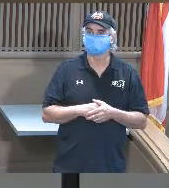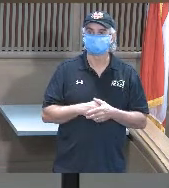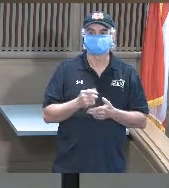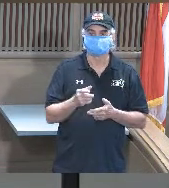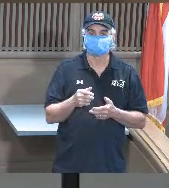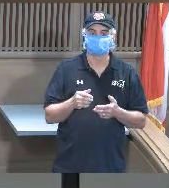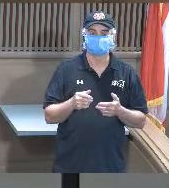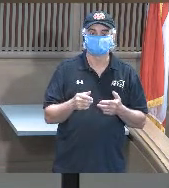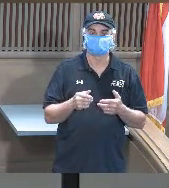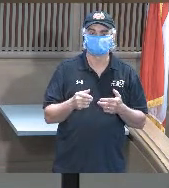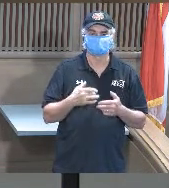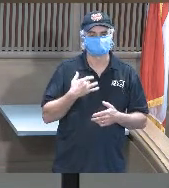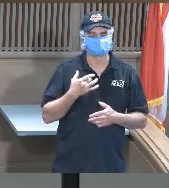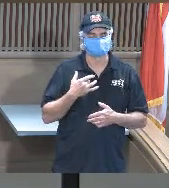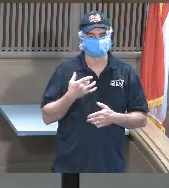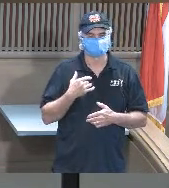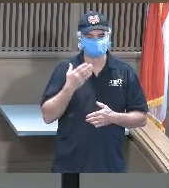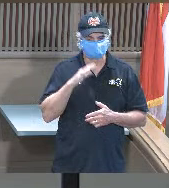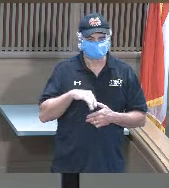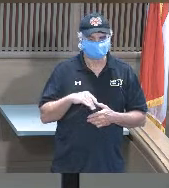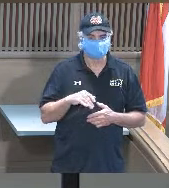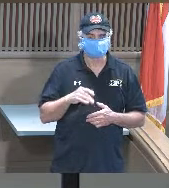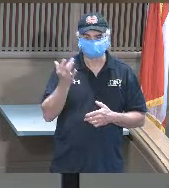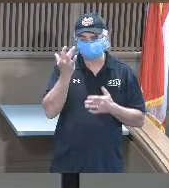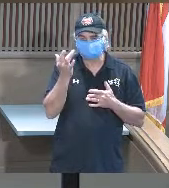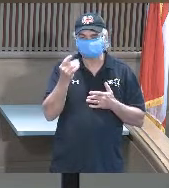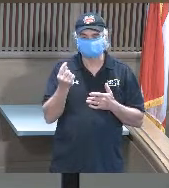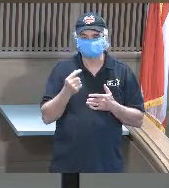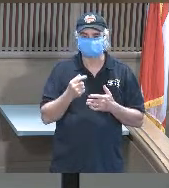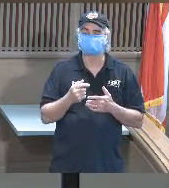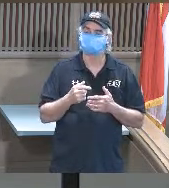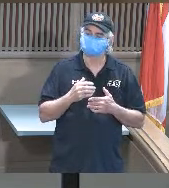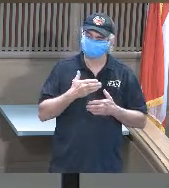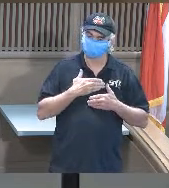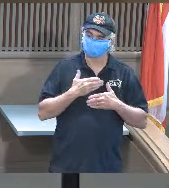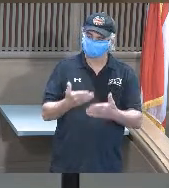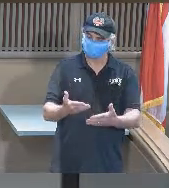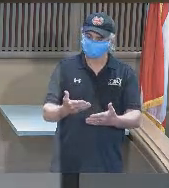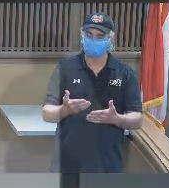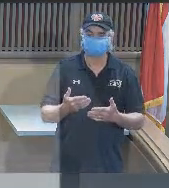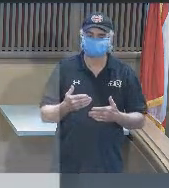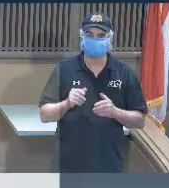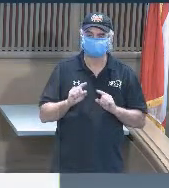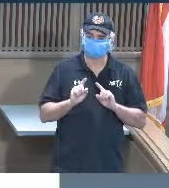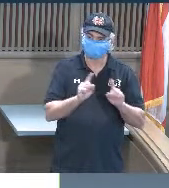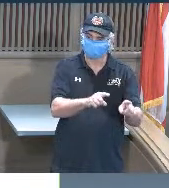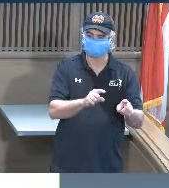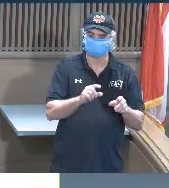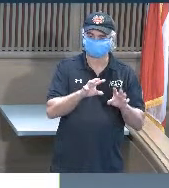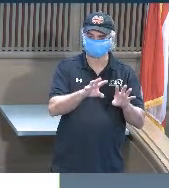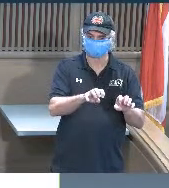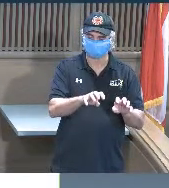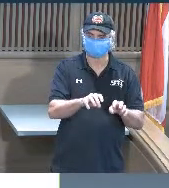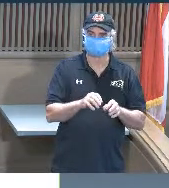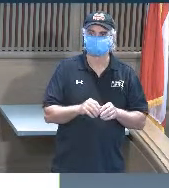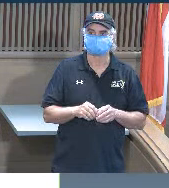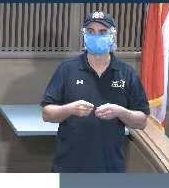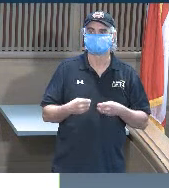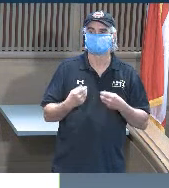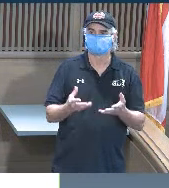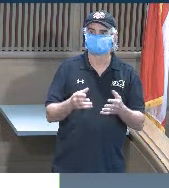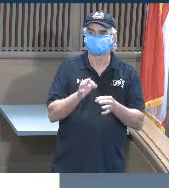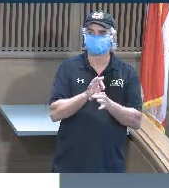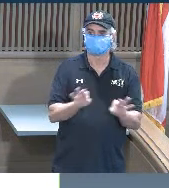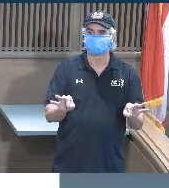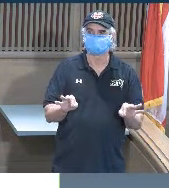exposed or if you have symptoms, it is a good idea to get tested. So we are offering